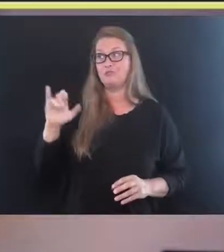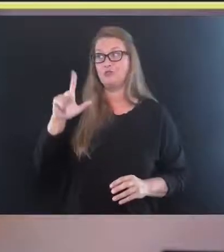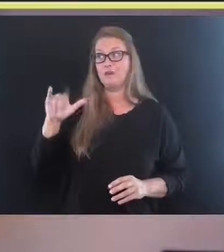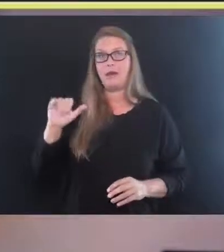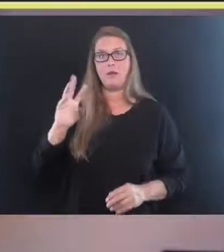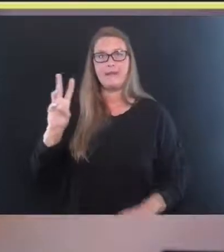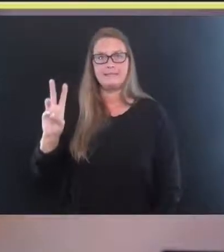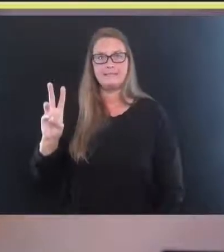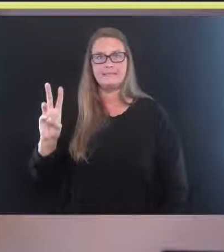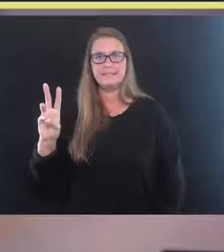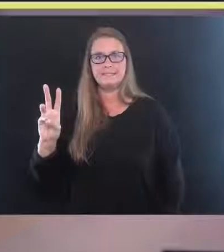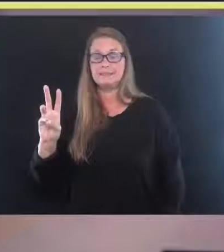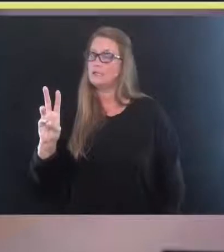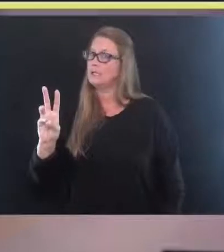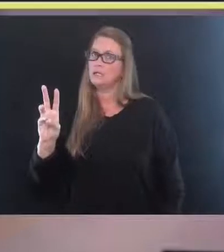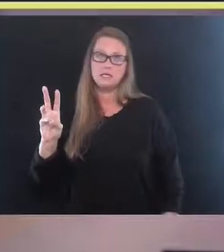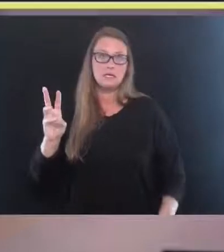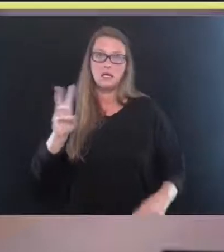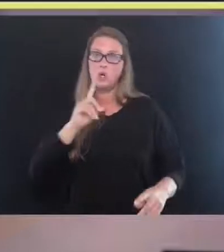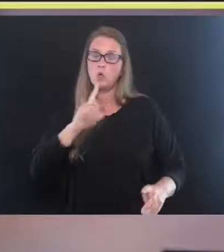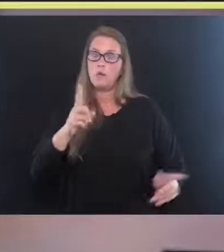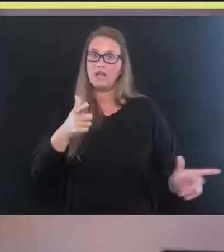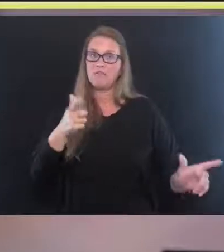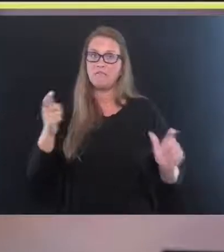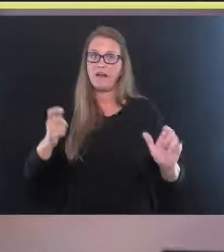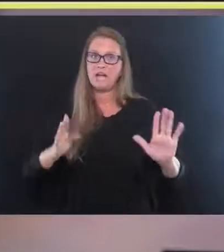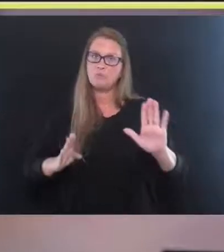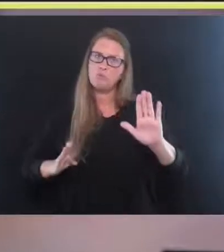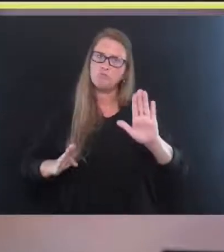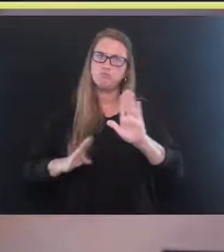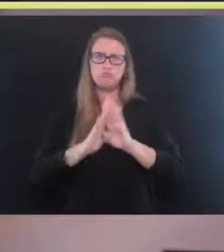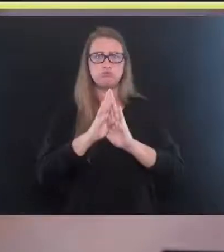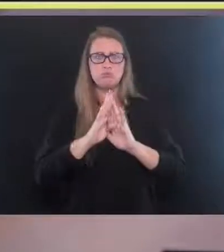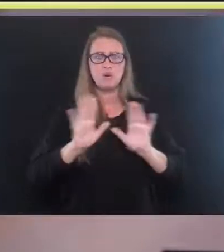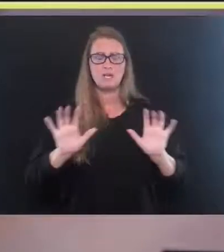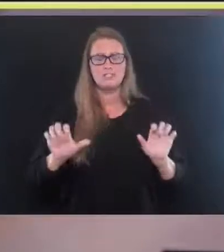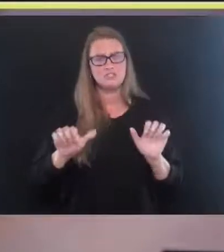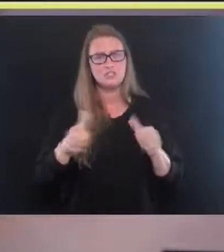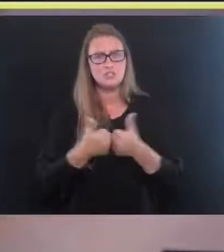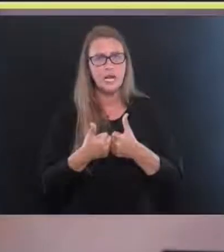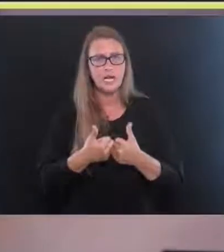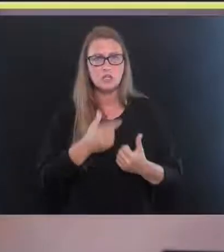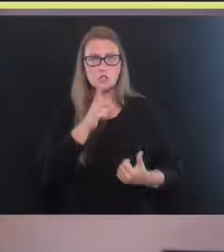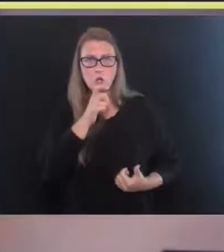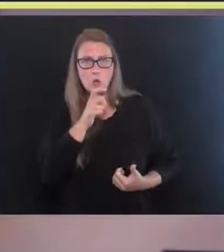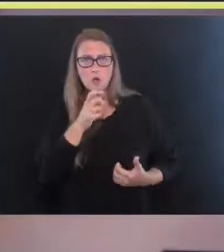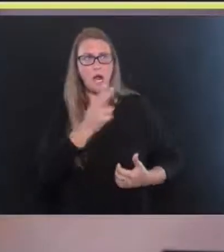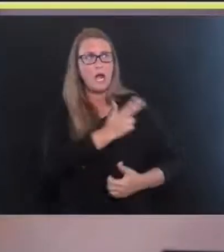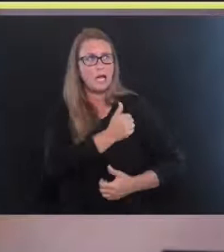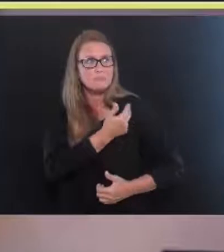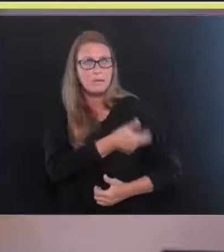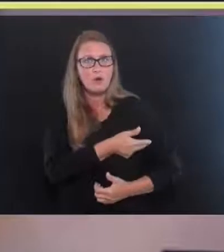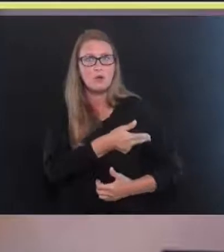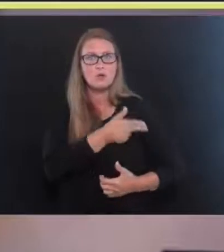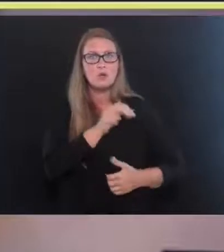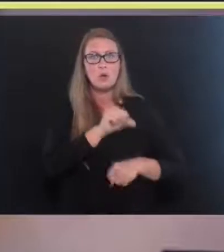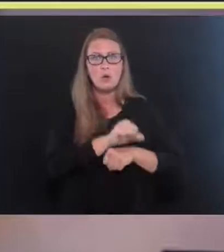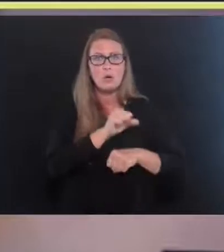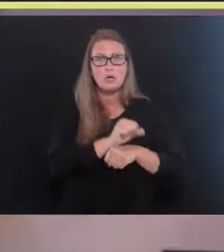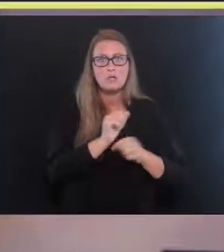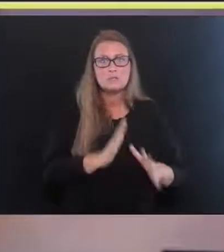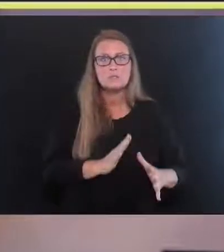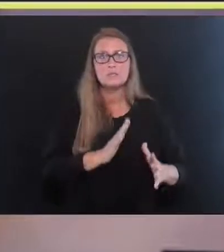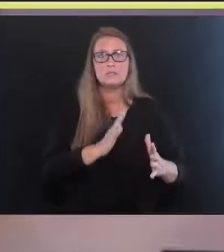So we are seeing a challenge to our hospital system in a way that we haven't seen before. And